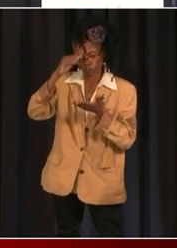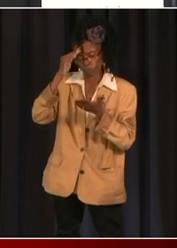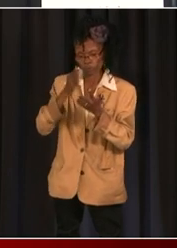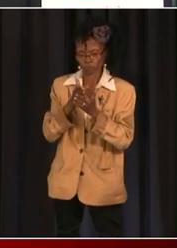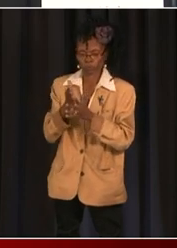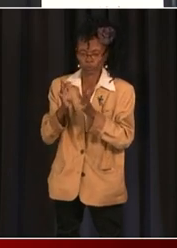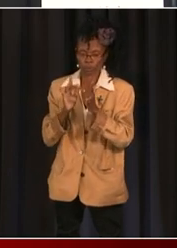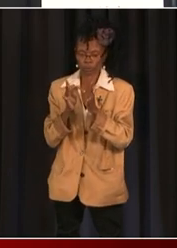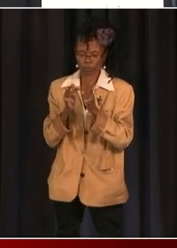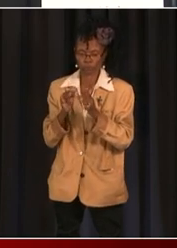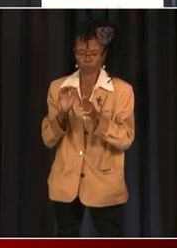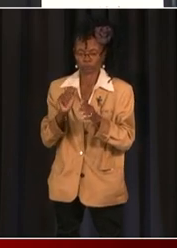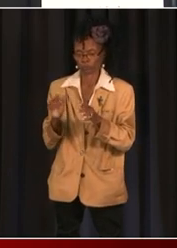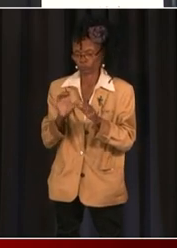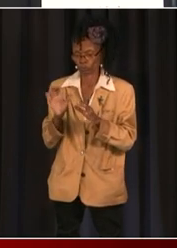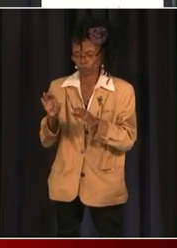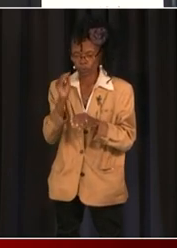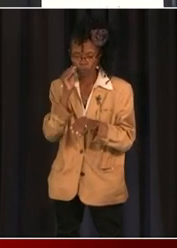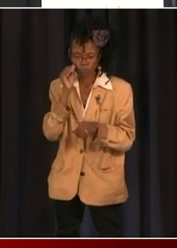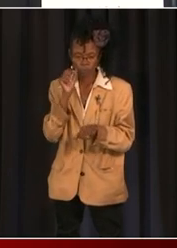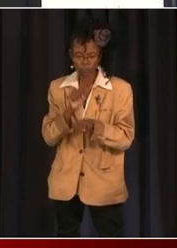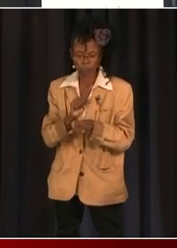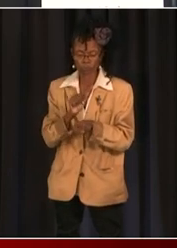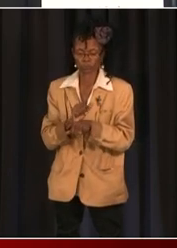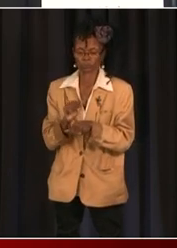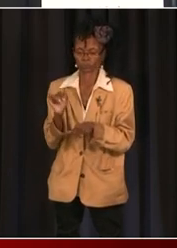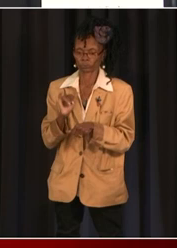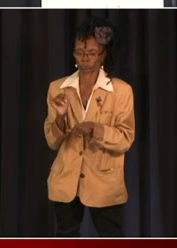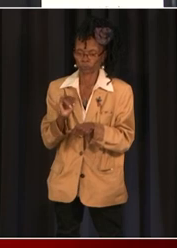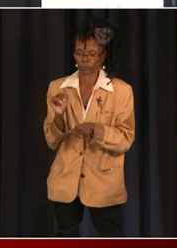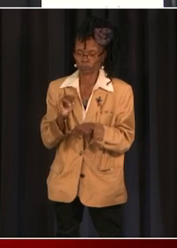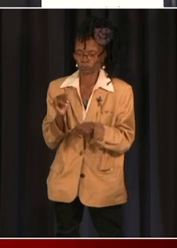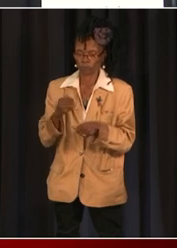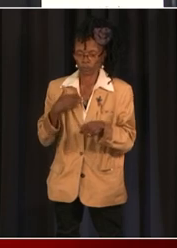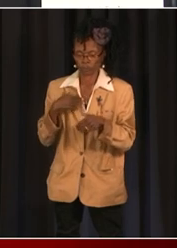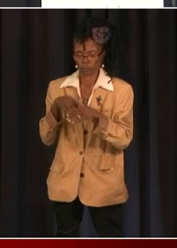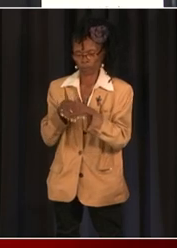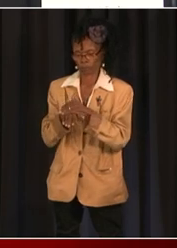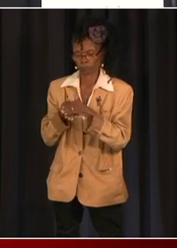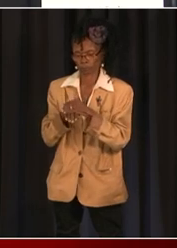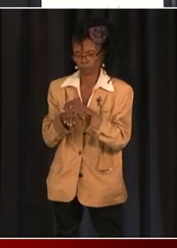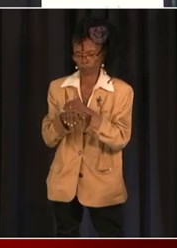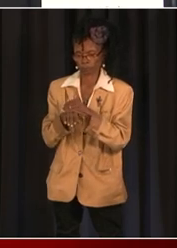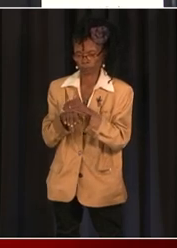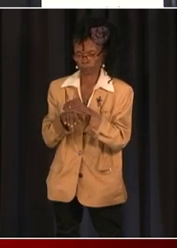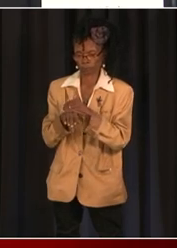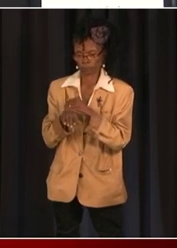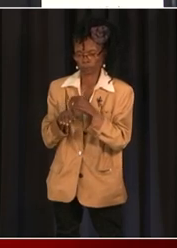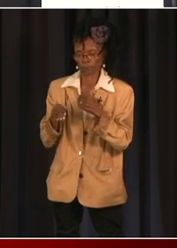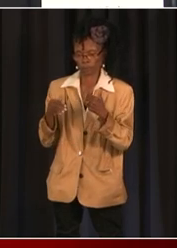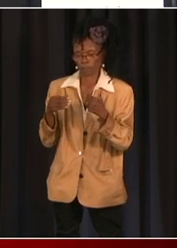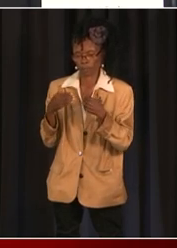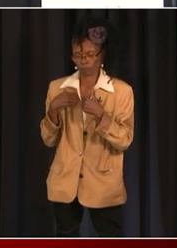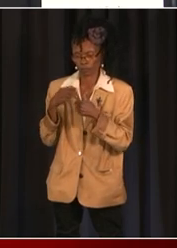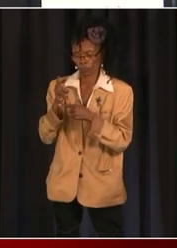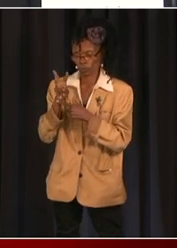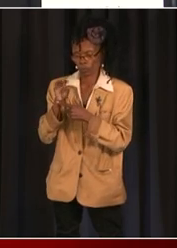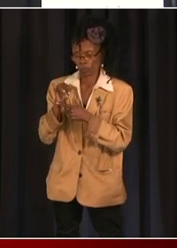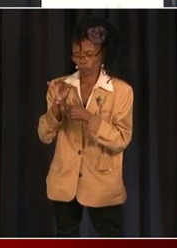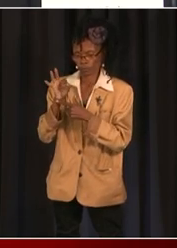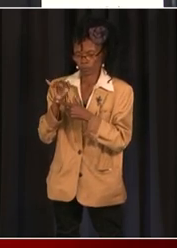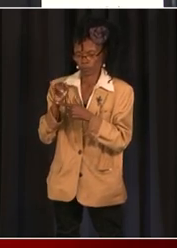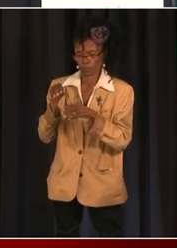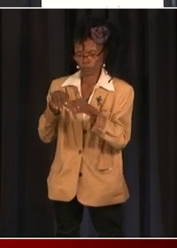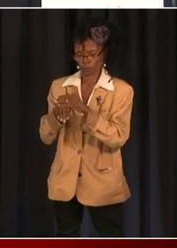complete assignments at home as well. Students will also have access to devices that are equipped with Wi-Fi access,